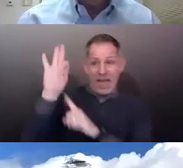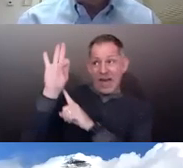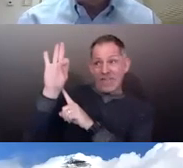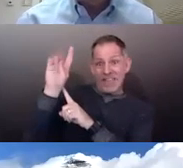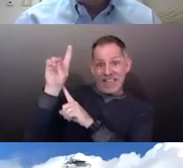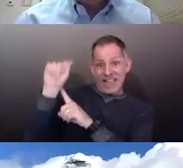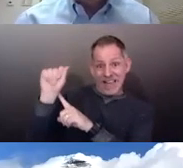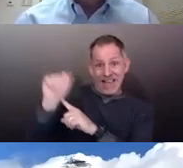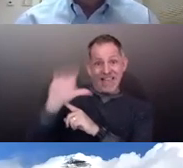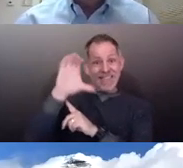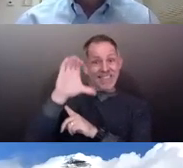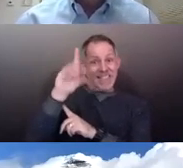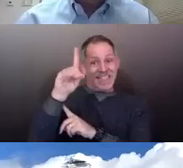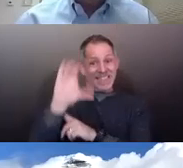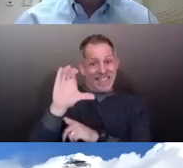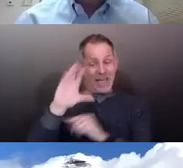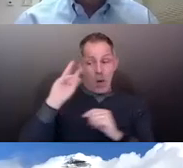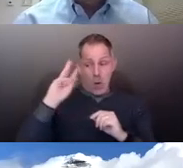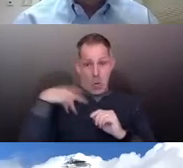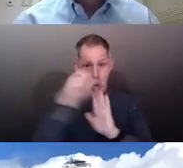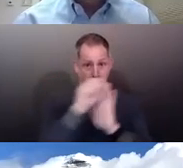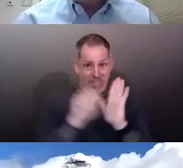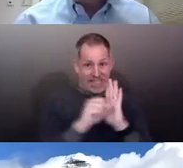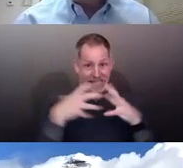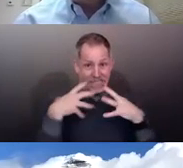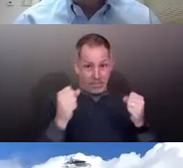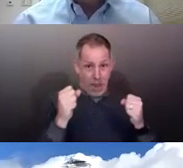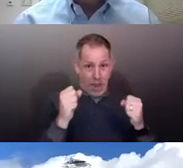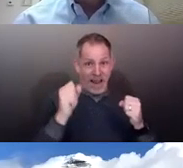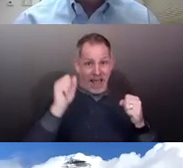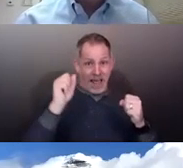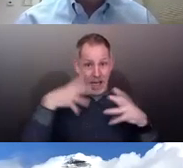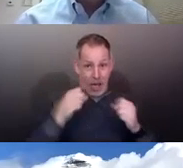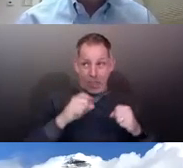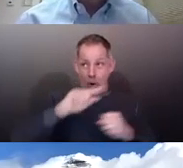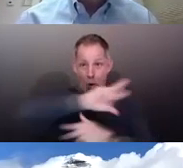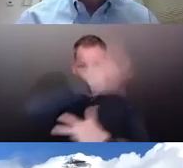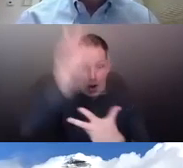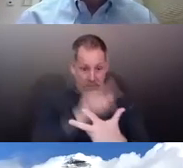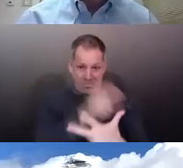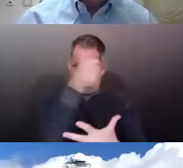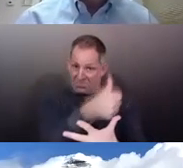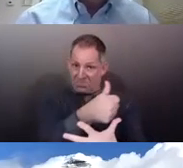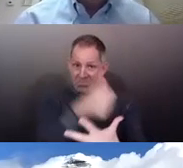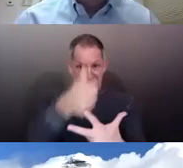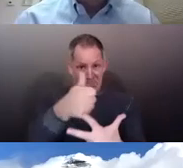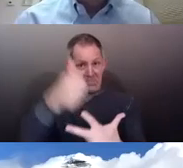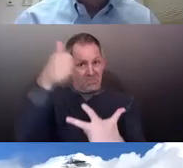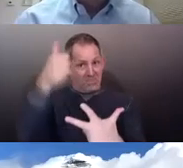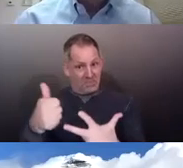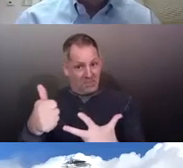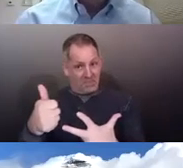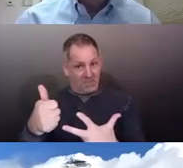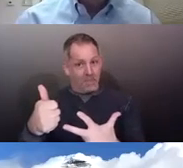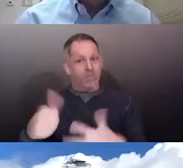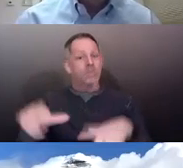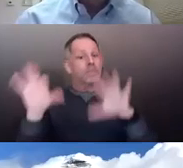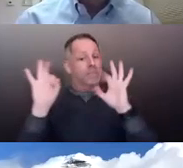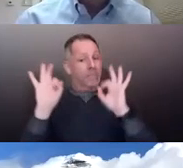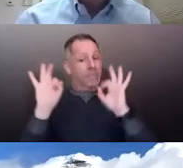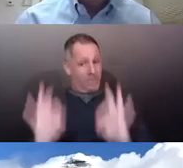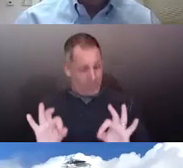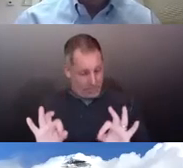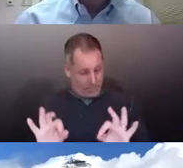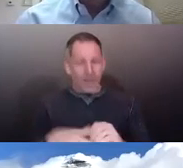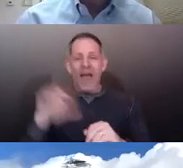an independent review team that has a vaccinologist to assure us all and our communities that